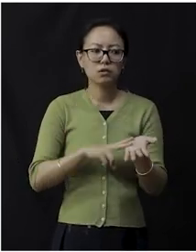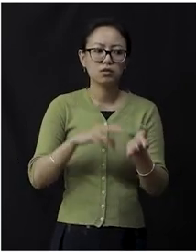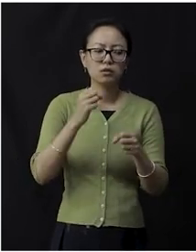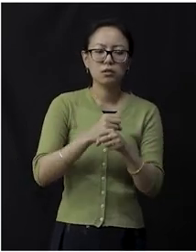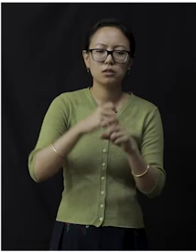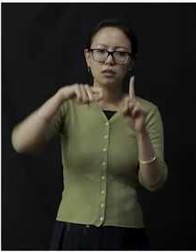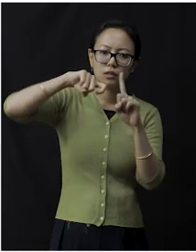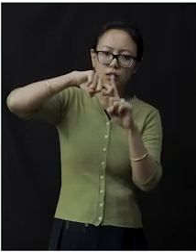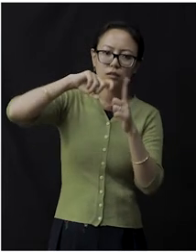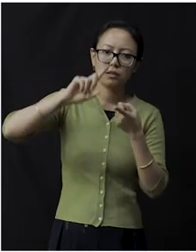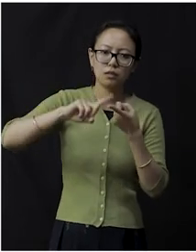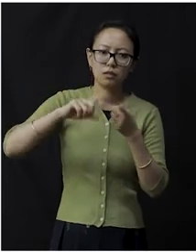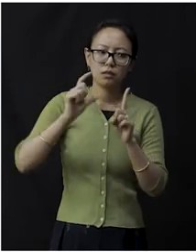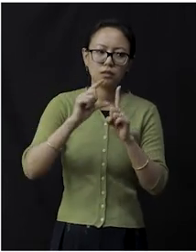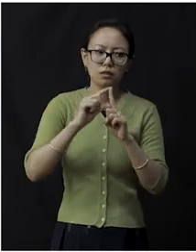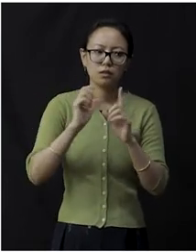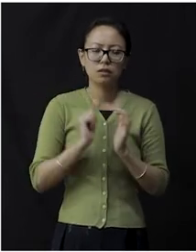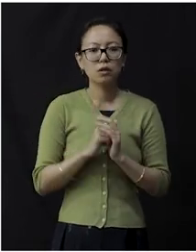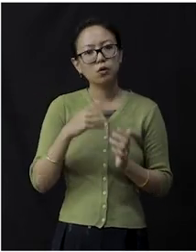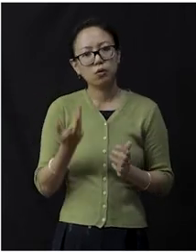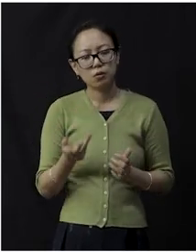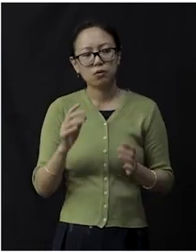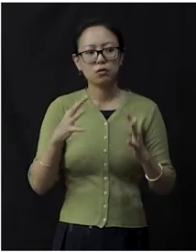Yes, the third one, winked,